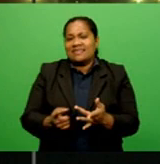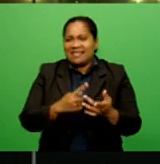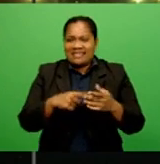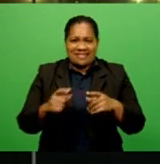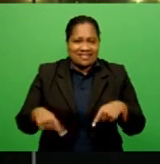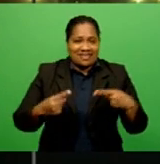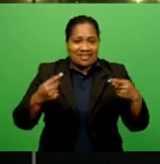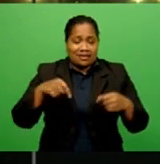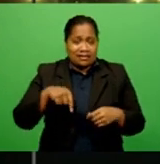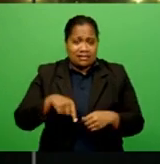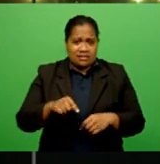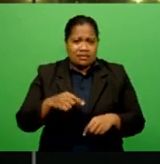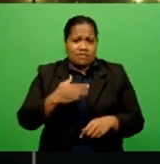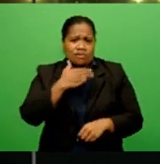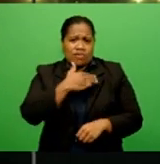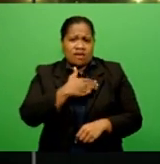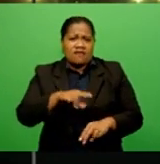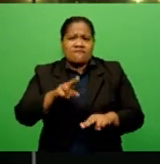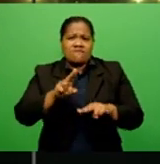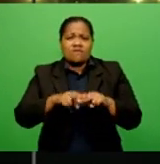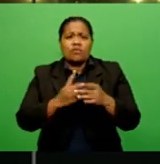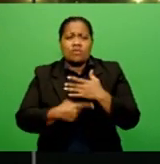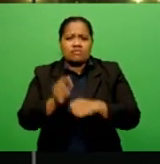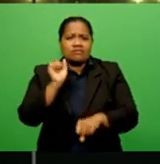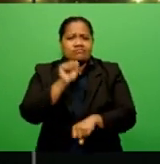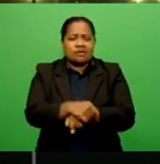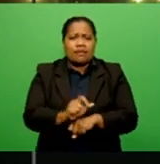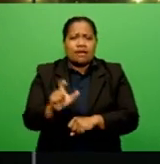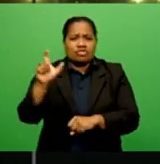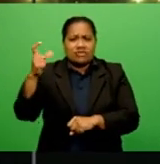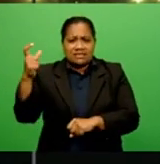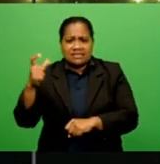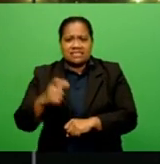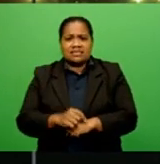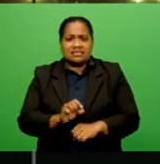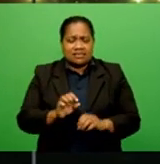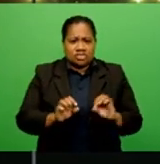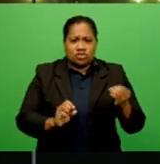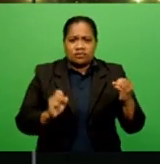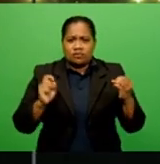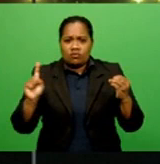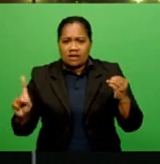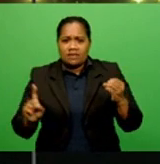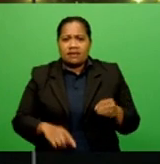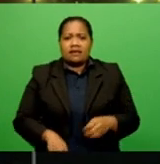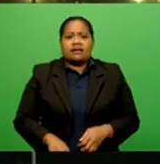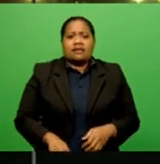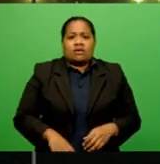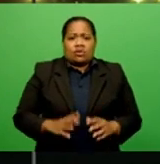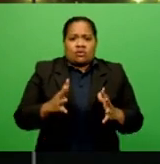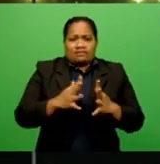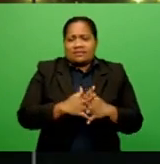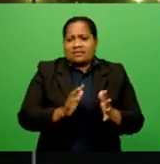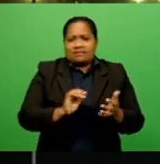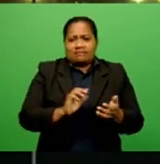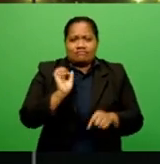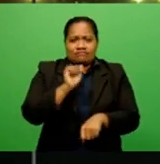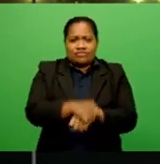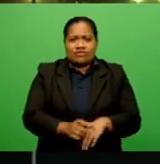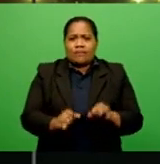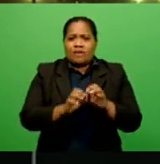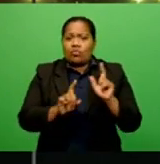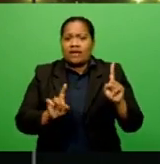this morning, Fulham was defeated by Chelsea 0-1. West Ham defeated Burnley 1-0. Brighton defeats